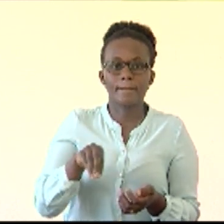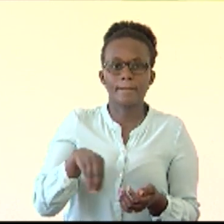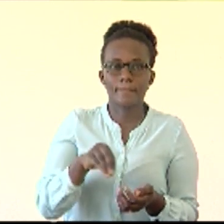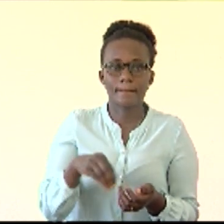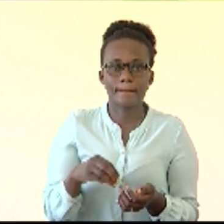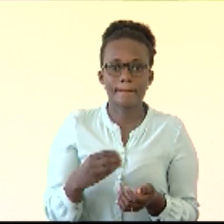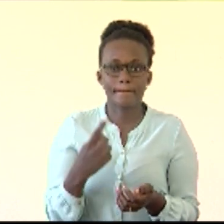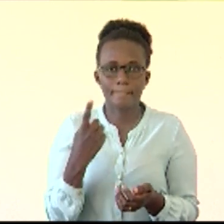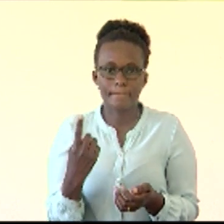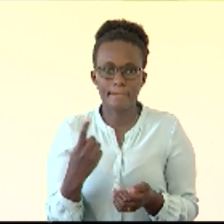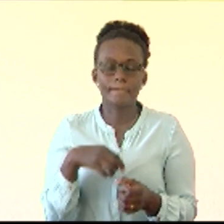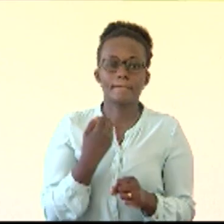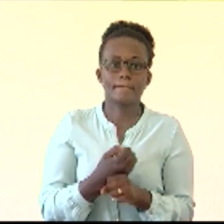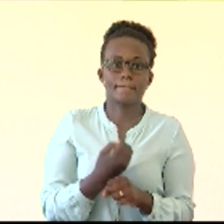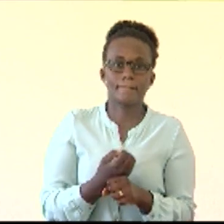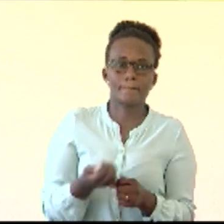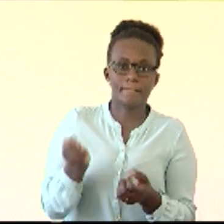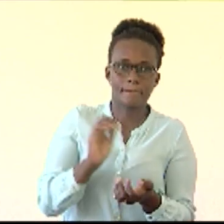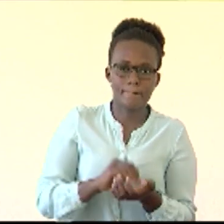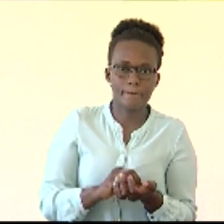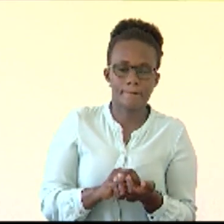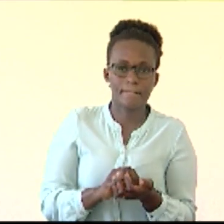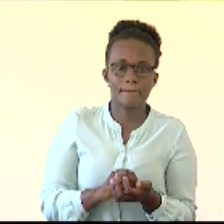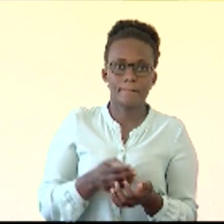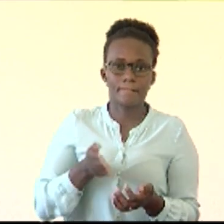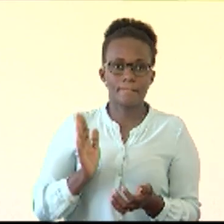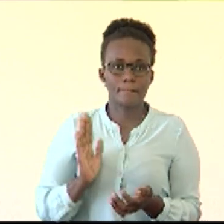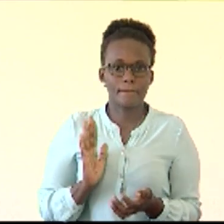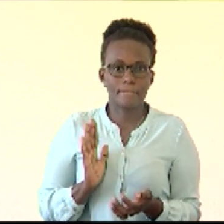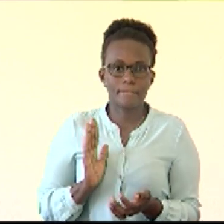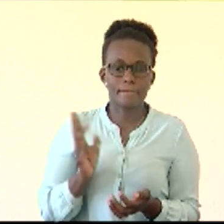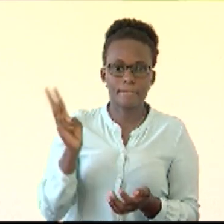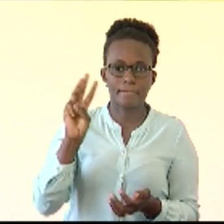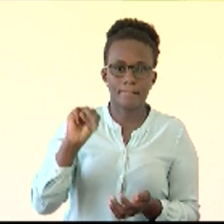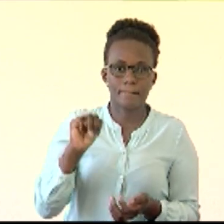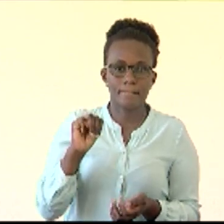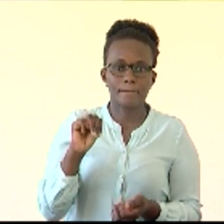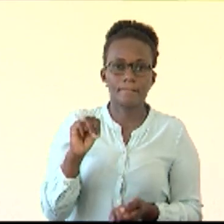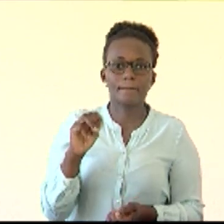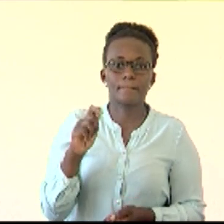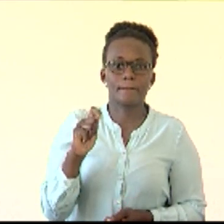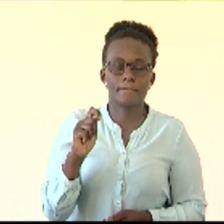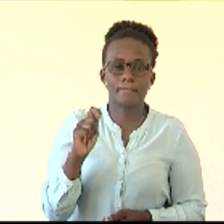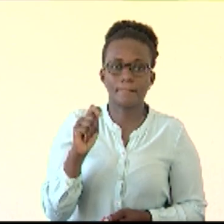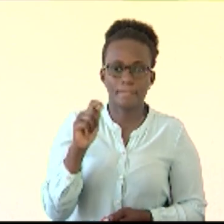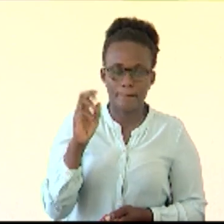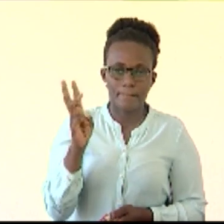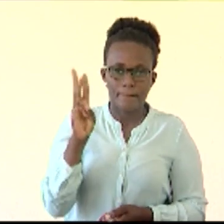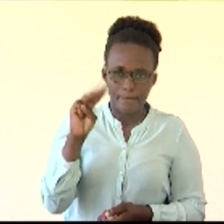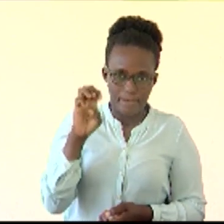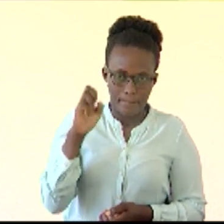one that is covering. We looked at the electroplating. Well, we looked at the reactivity